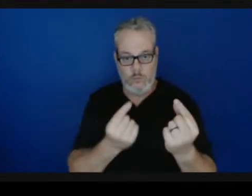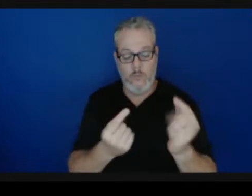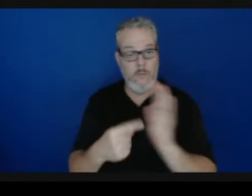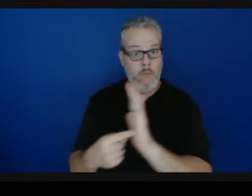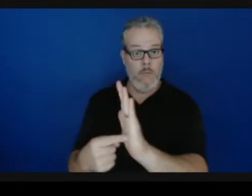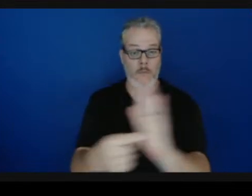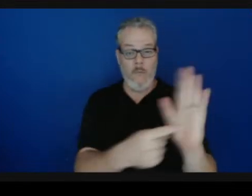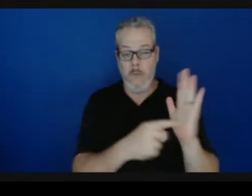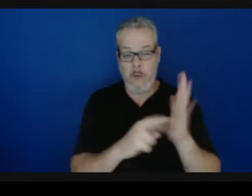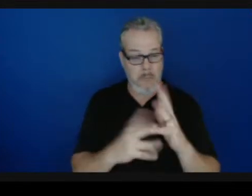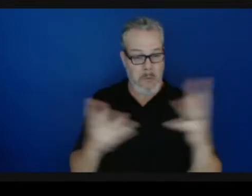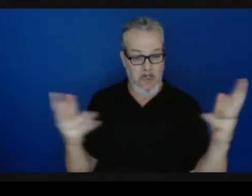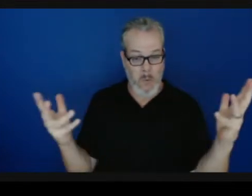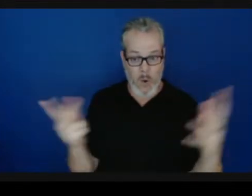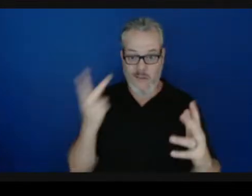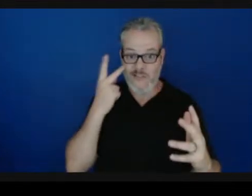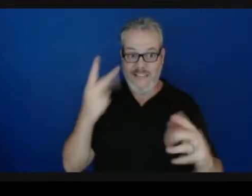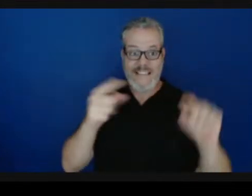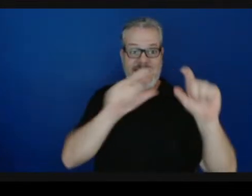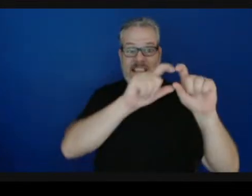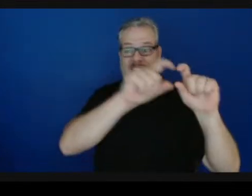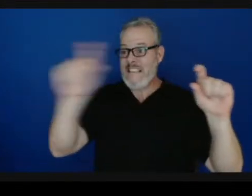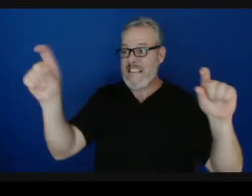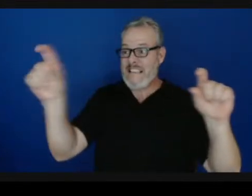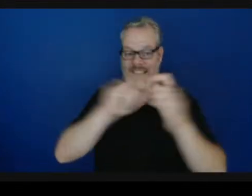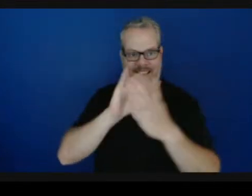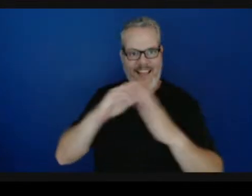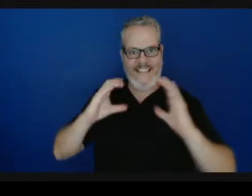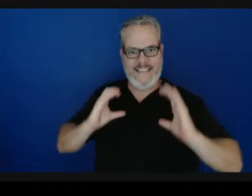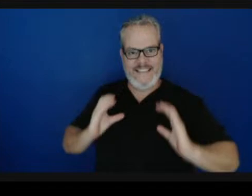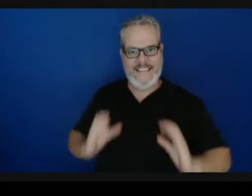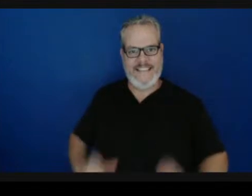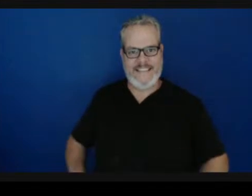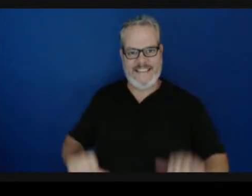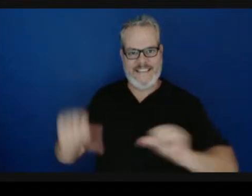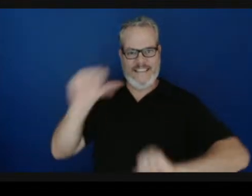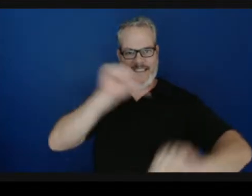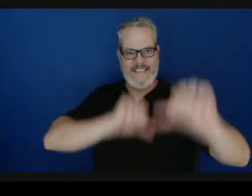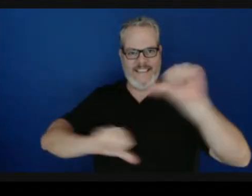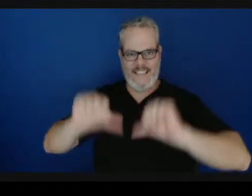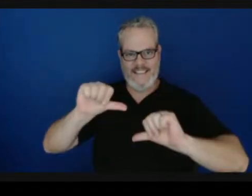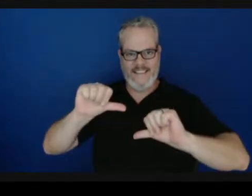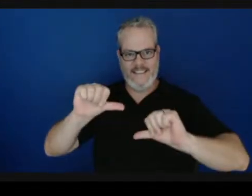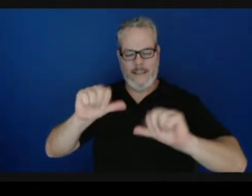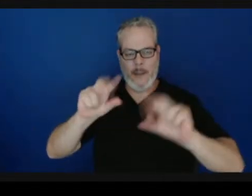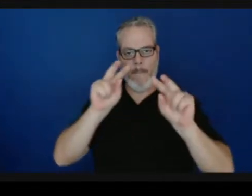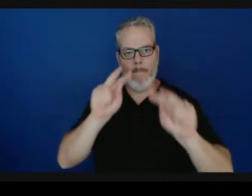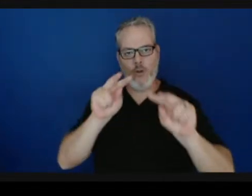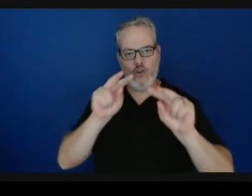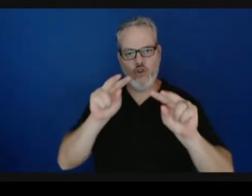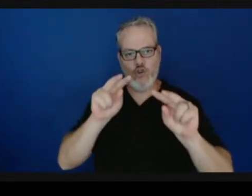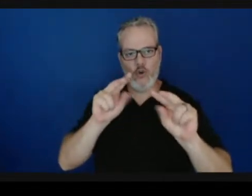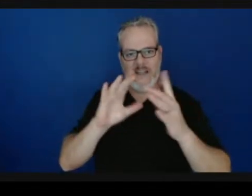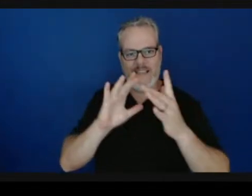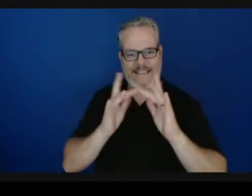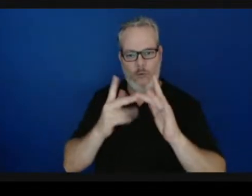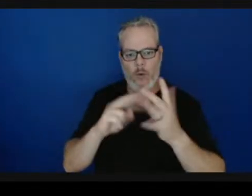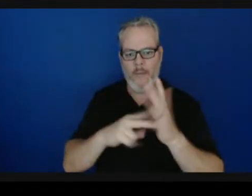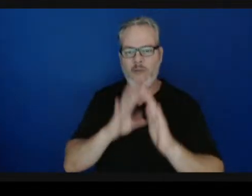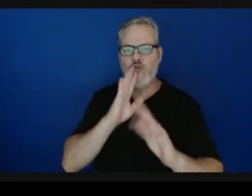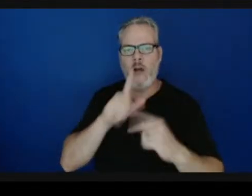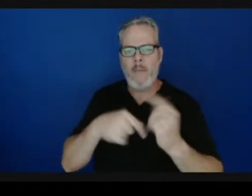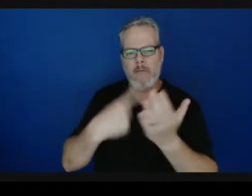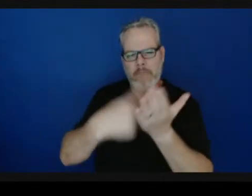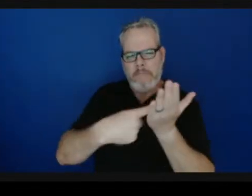up the purple air. This is a citizen science monitoring network. And this is measuring particulates in the air. So near